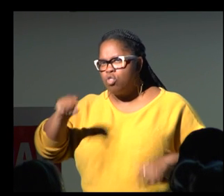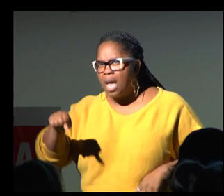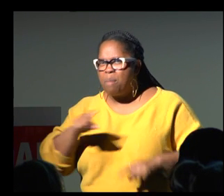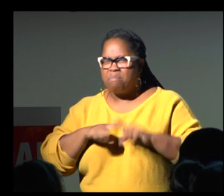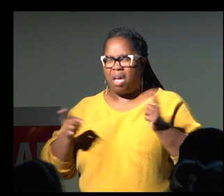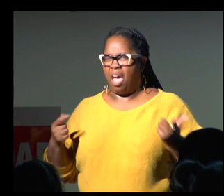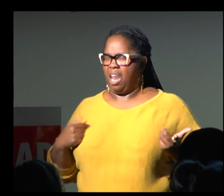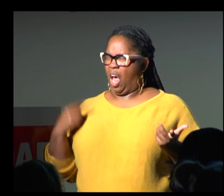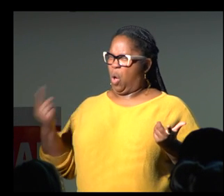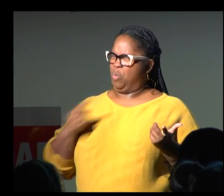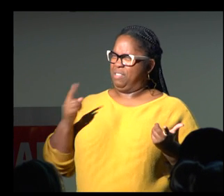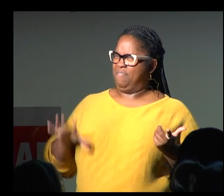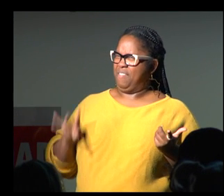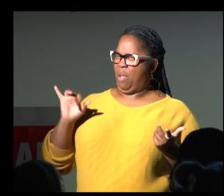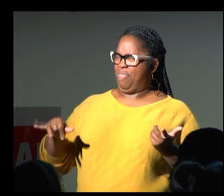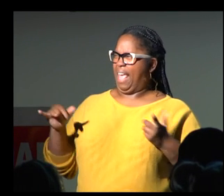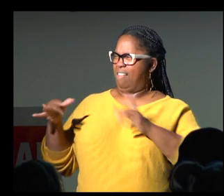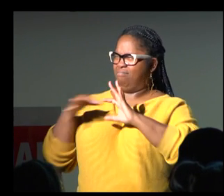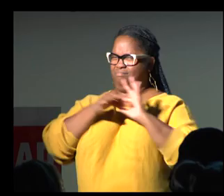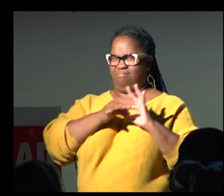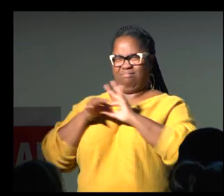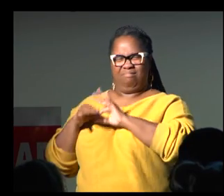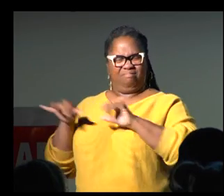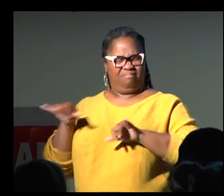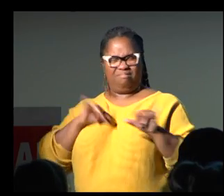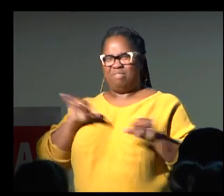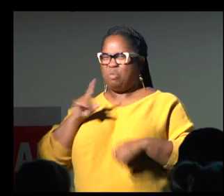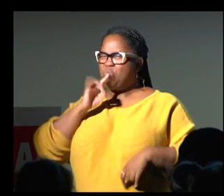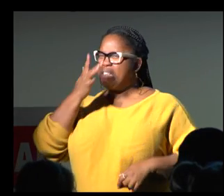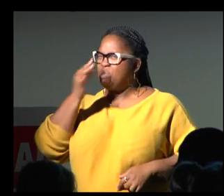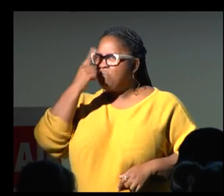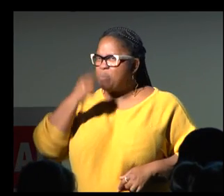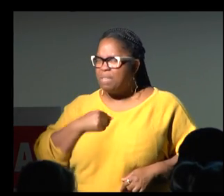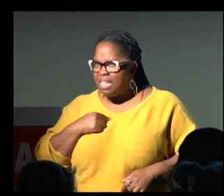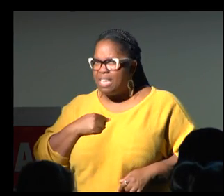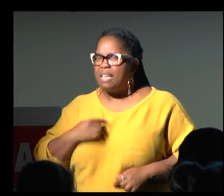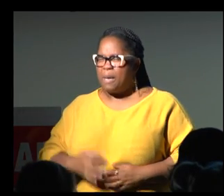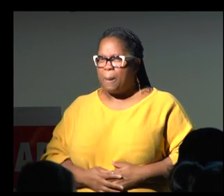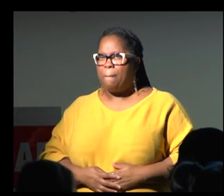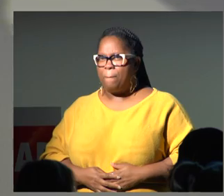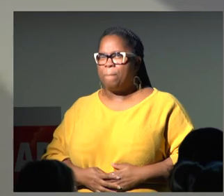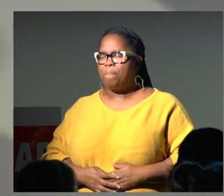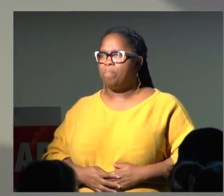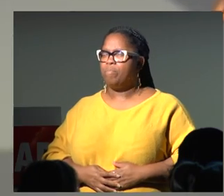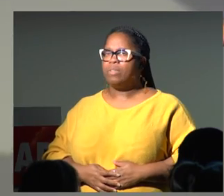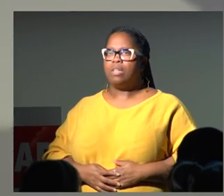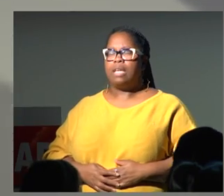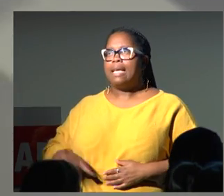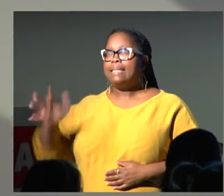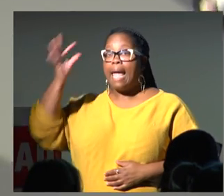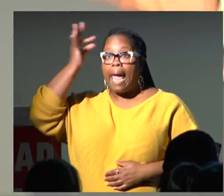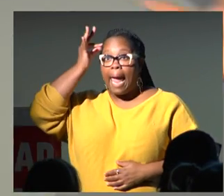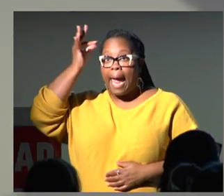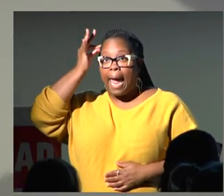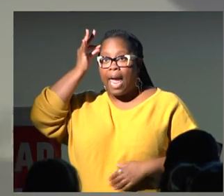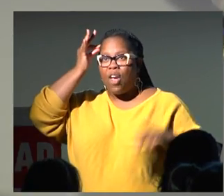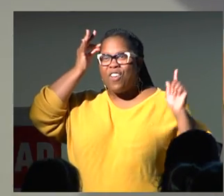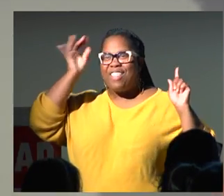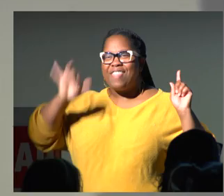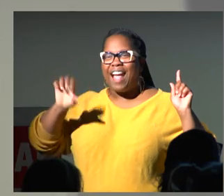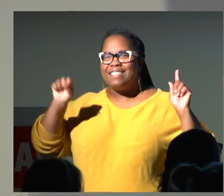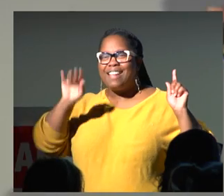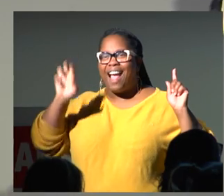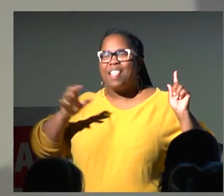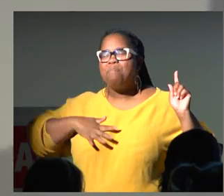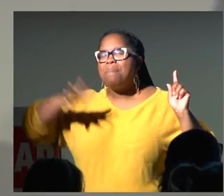I always found that correlation to be interesting to me. You know, right? And then hair—that's the hairstyle my mom wore,